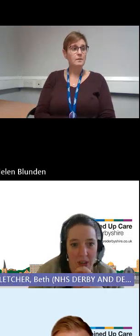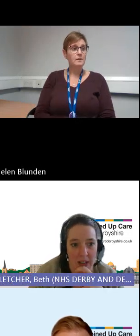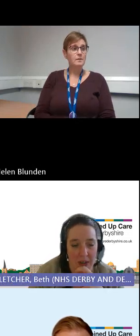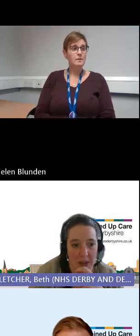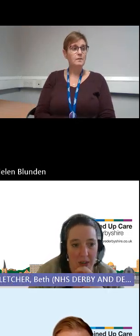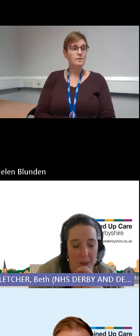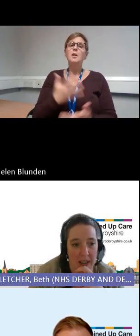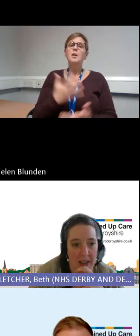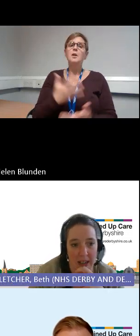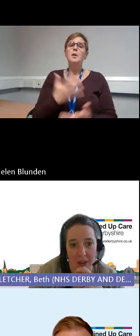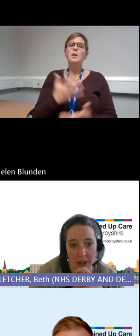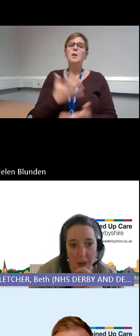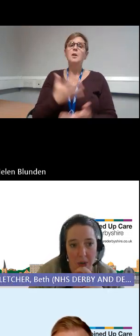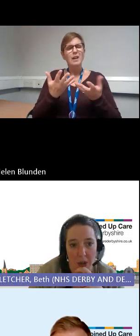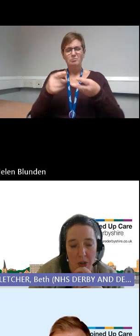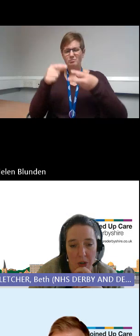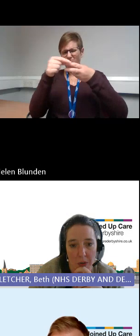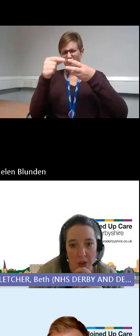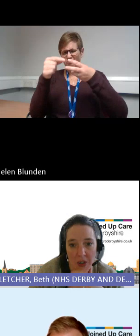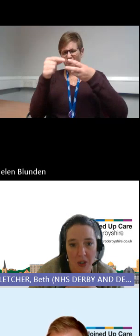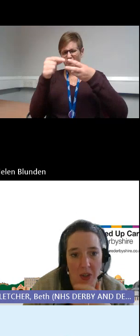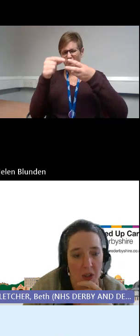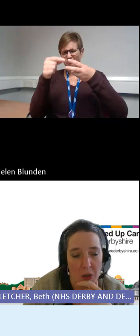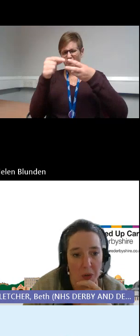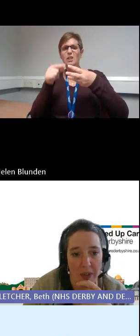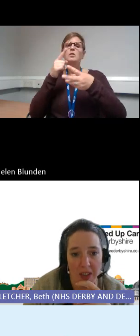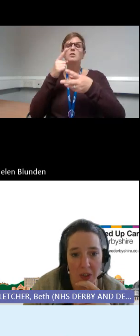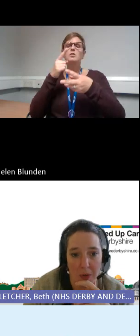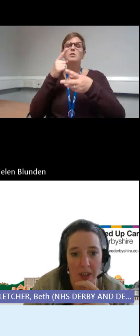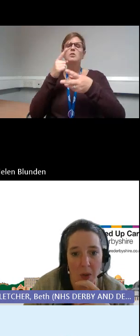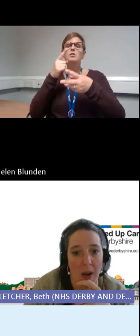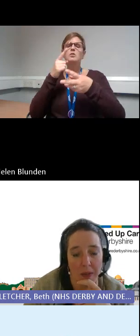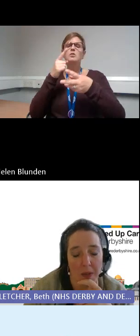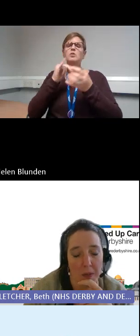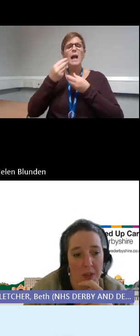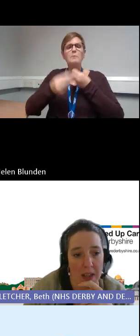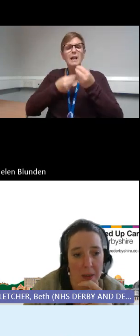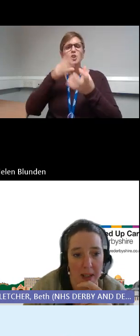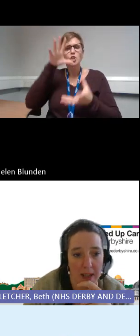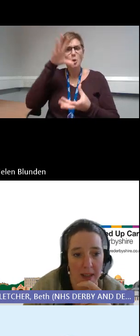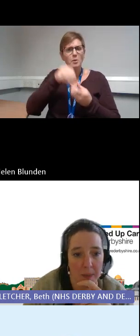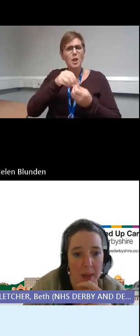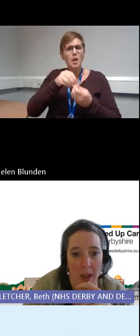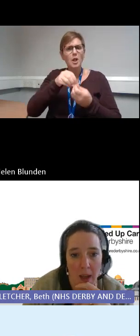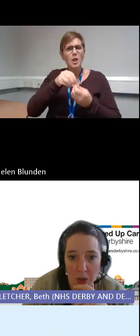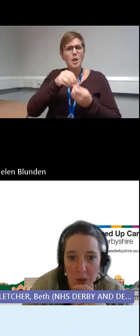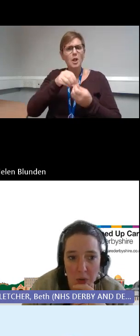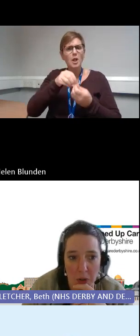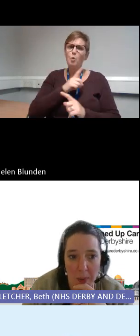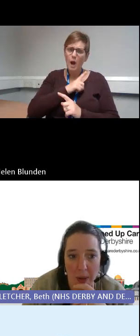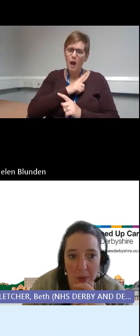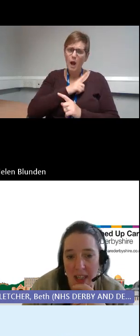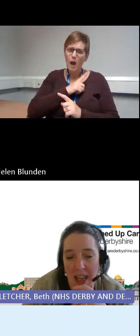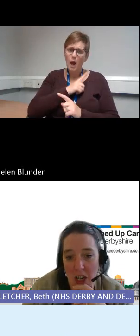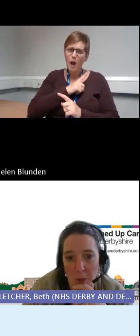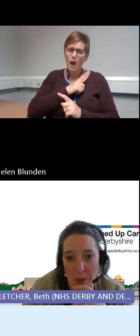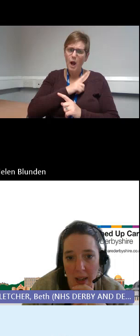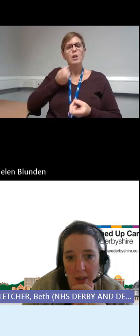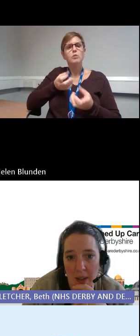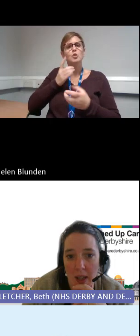So just today, I'll say just breaking it down. So we're going to do, Scott's going to talk through that summary. So why is this review taking place? I shall talk about